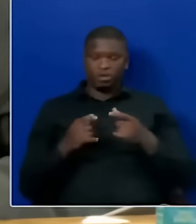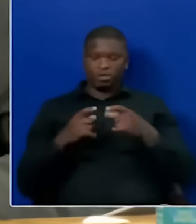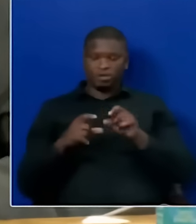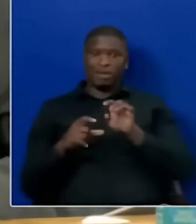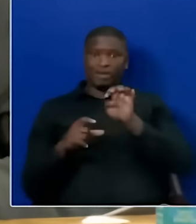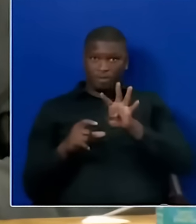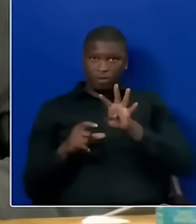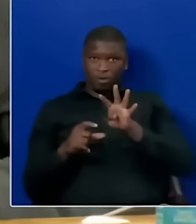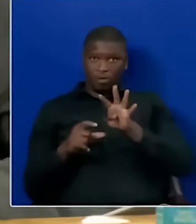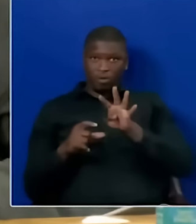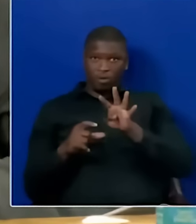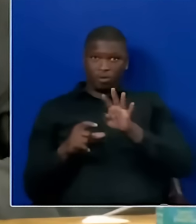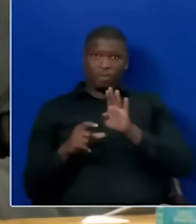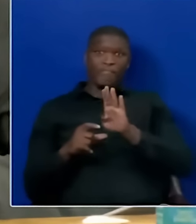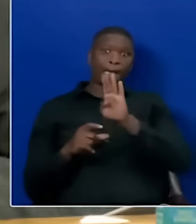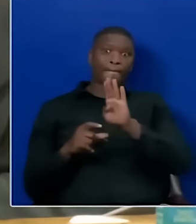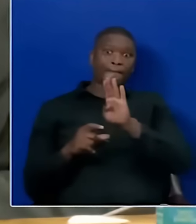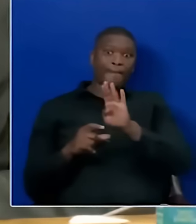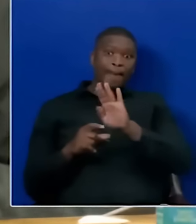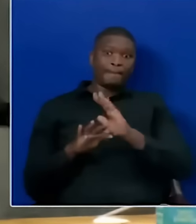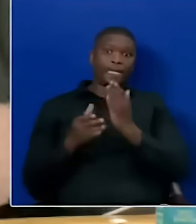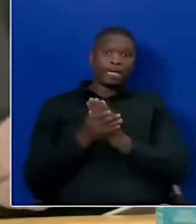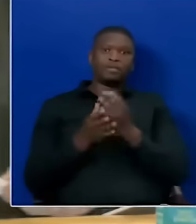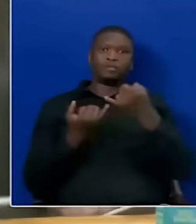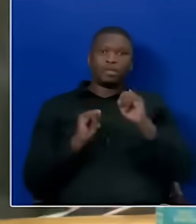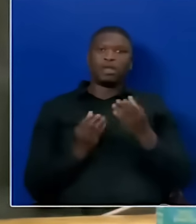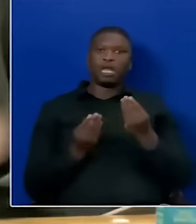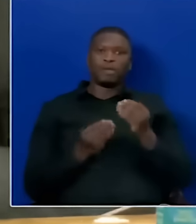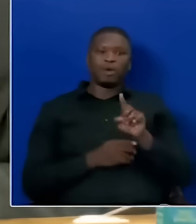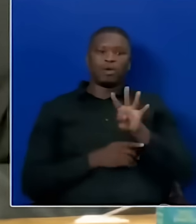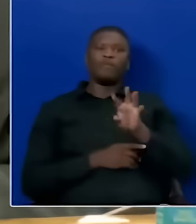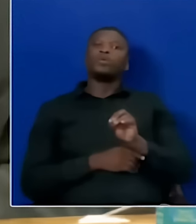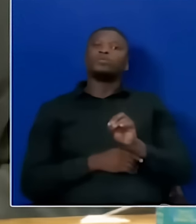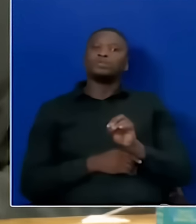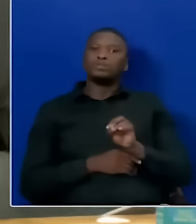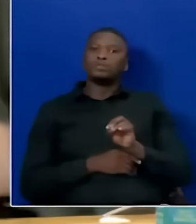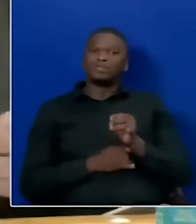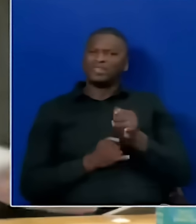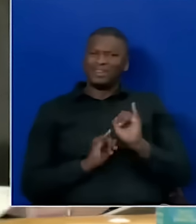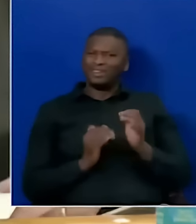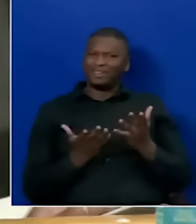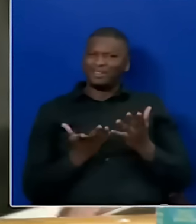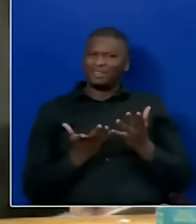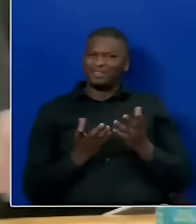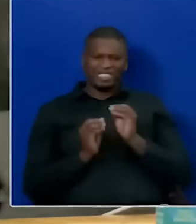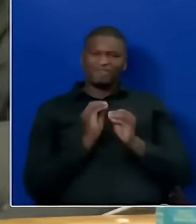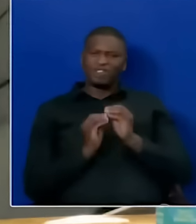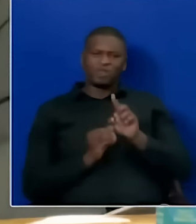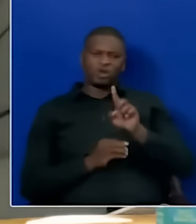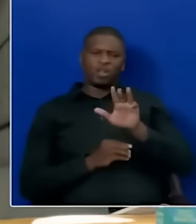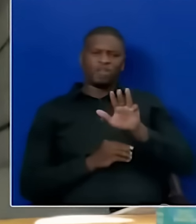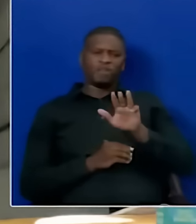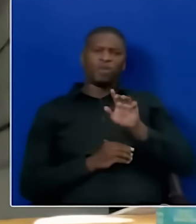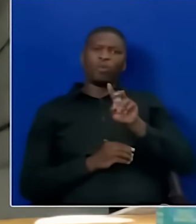is still 140 as opposed to 149. That's correct. When we go